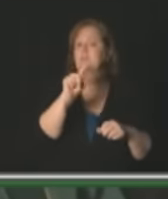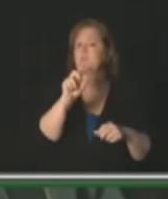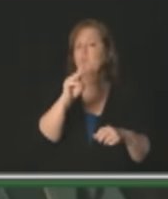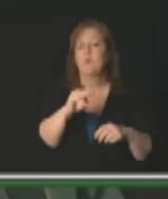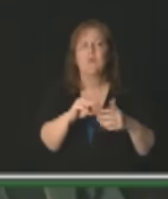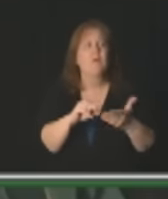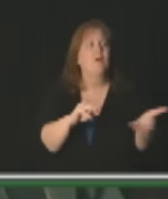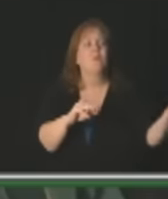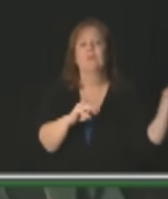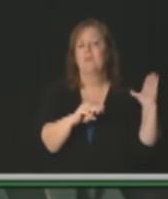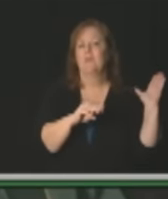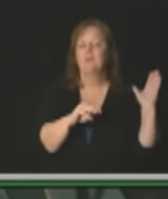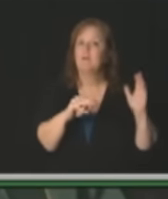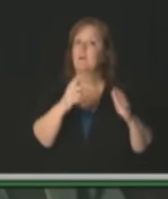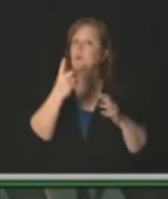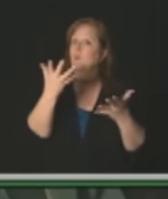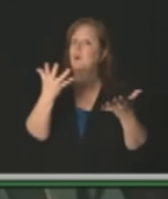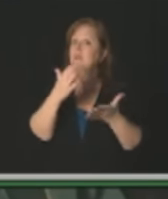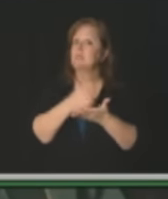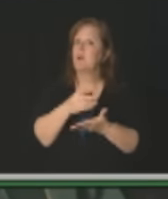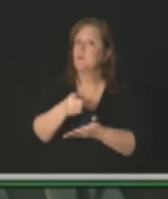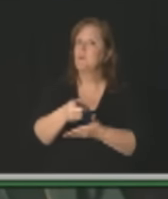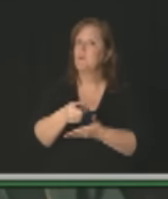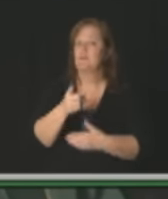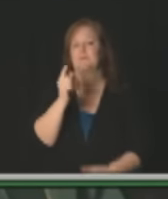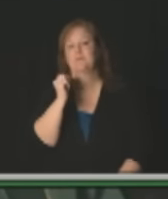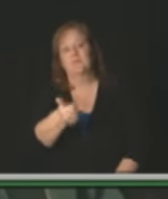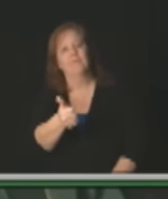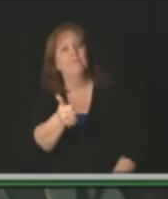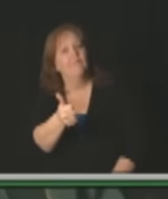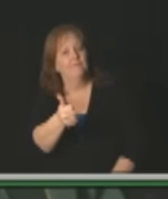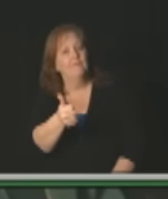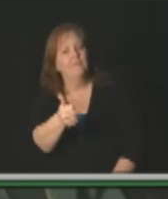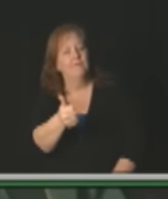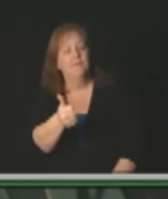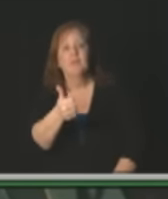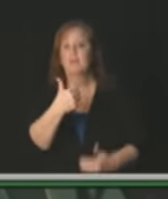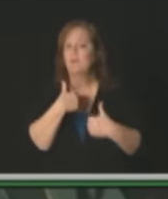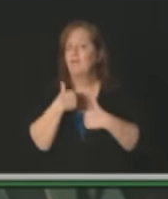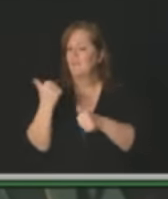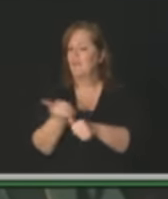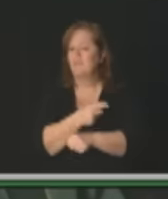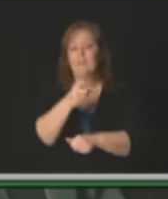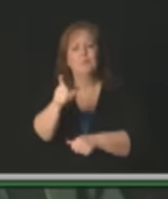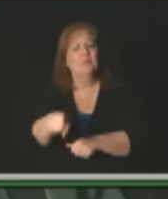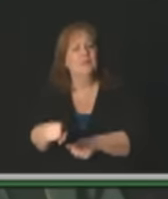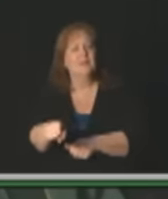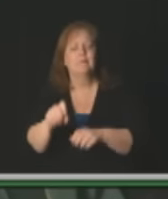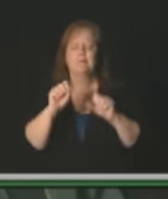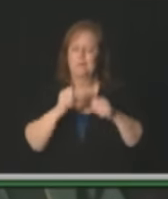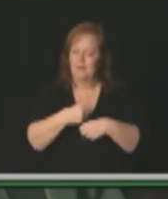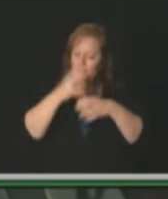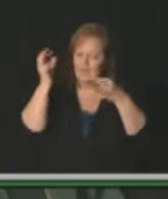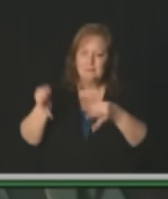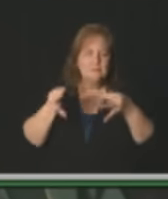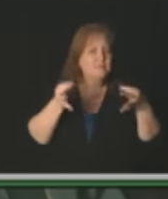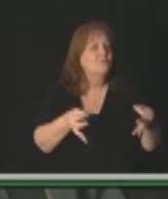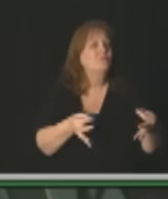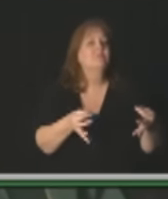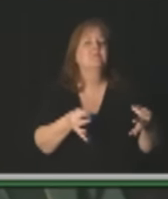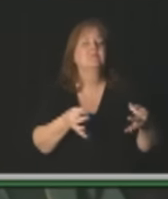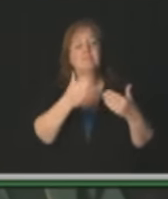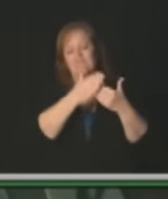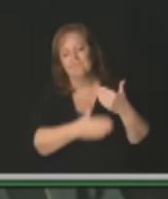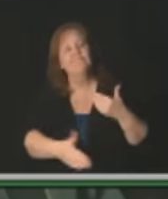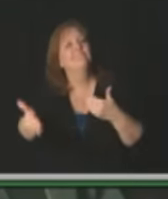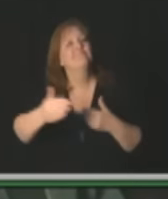The only thing that can stop you is you. You have everything you need to make your decisions from